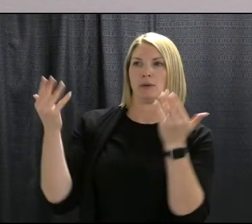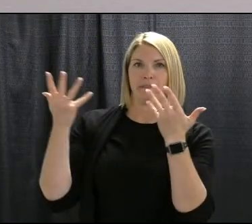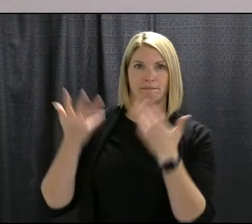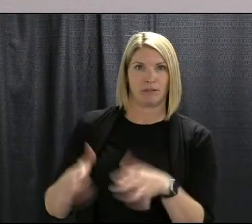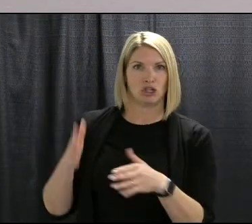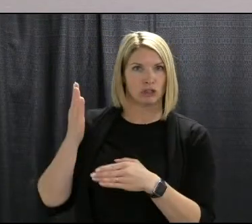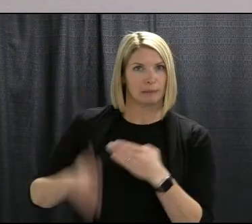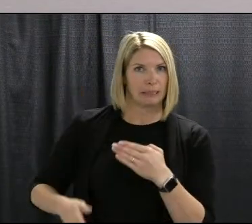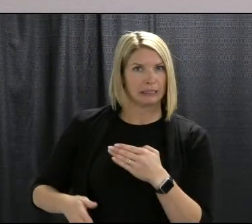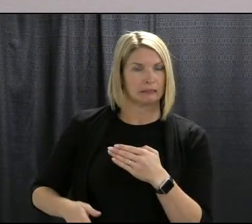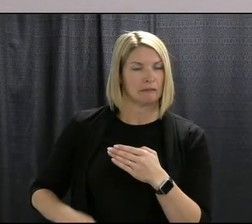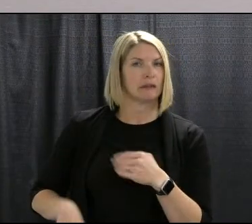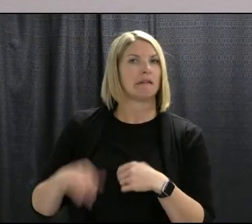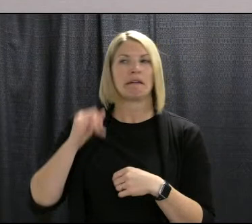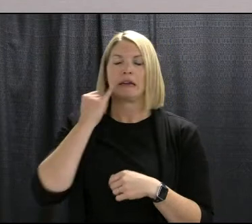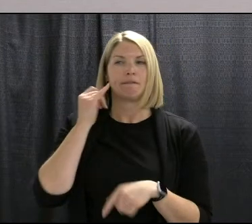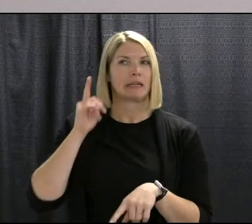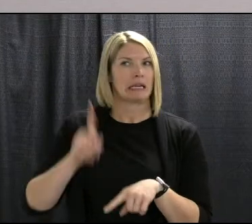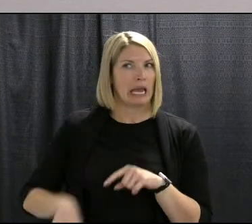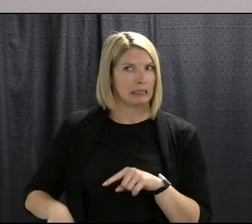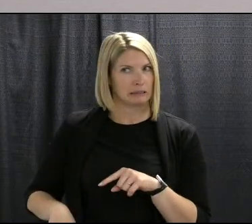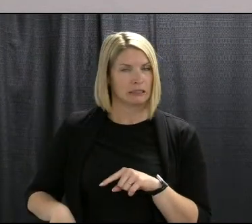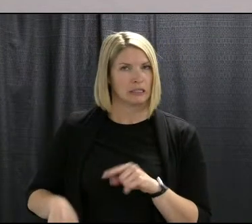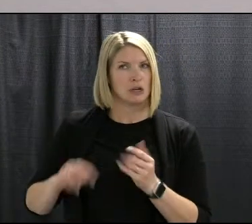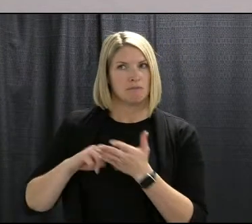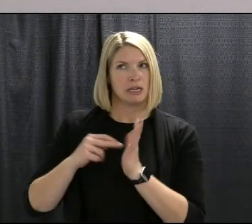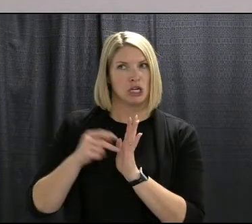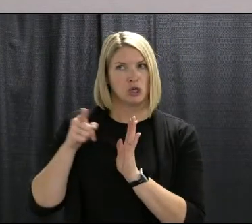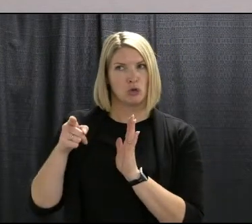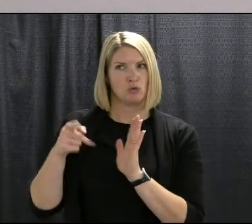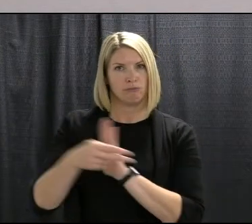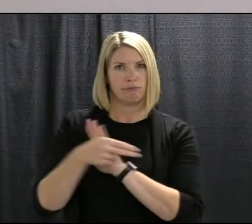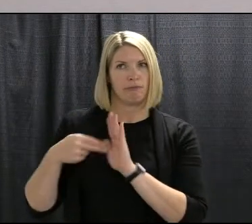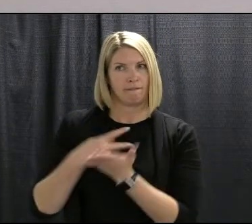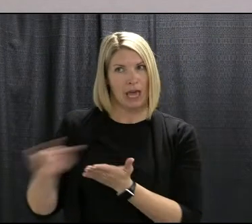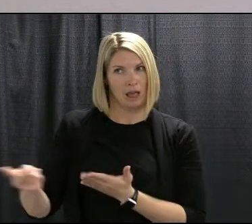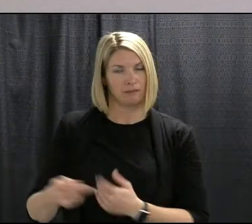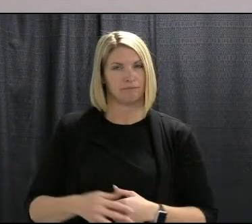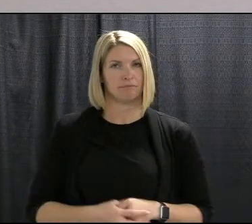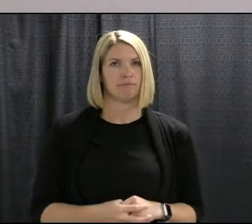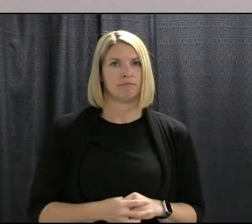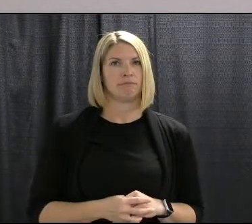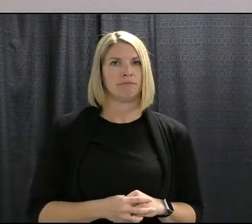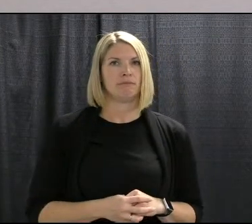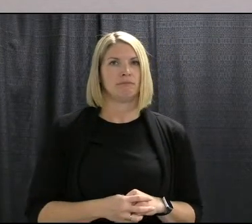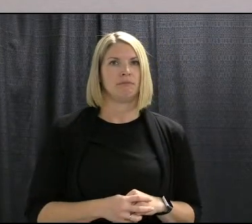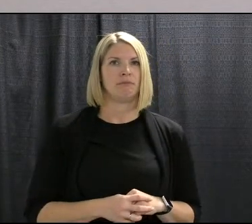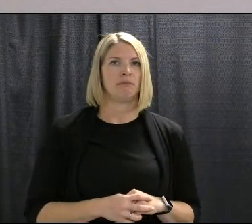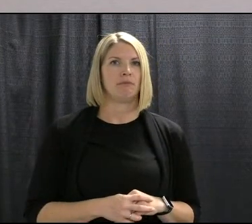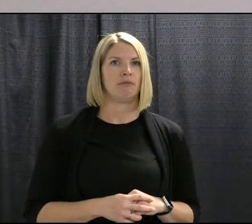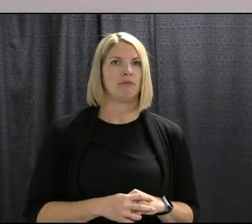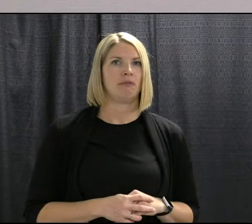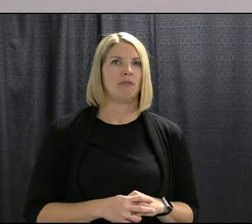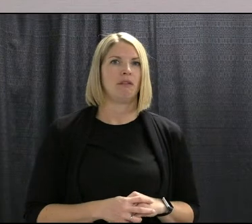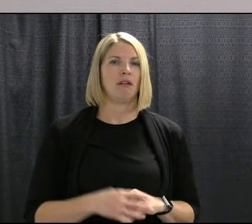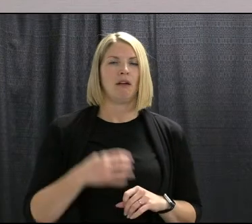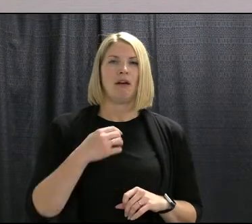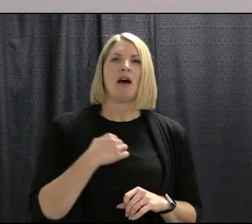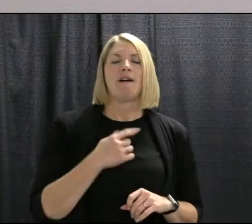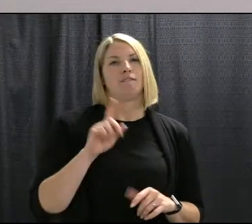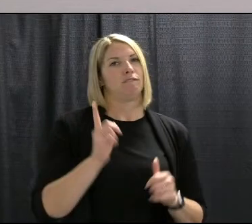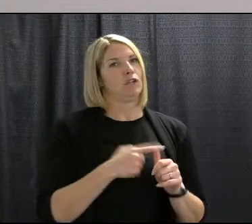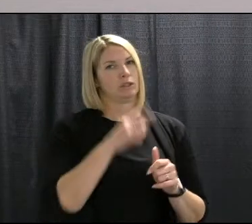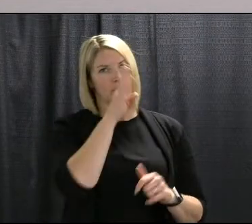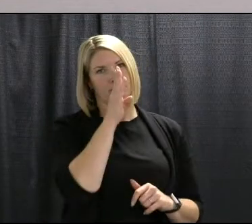if you aren't able to say that, will you consider that a failure? Well, I will tell you, I don't wait for when an election is called to go door to door or to be involved